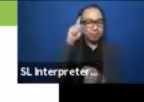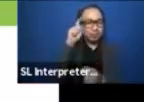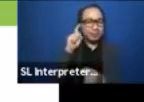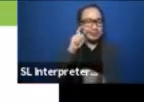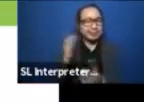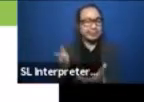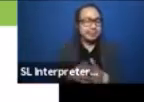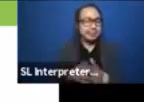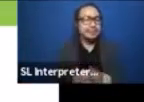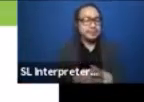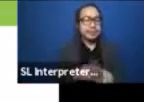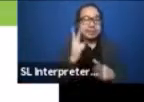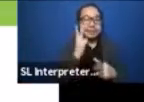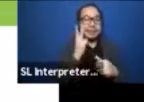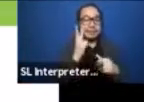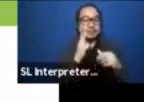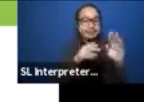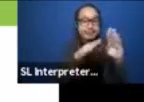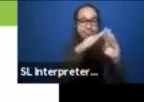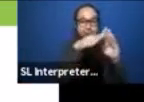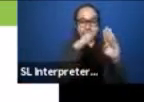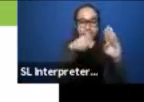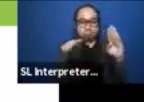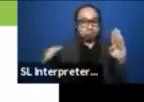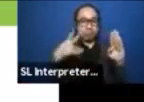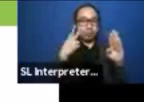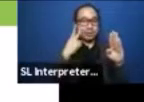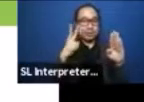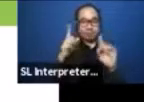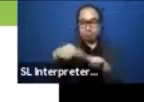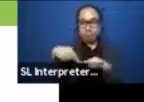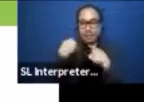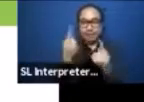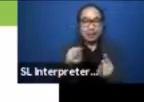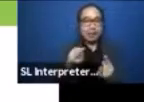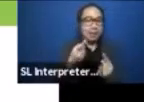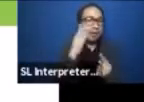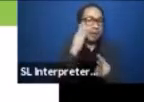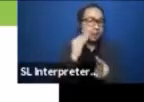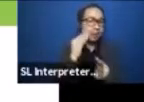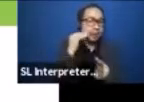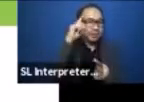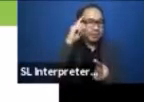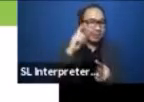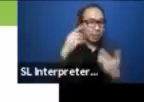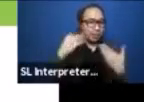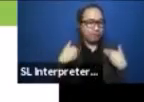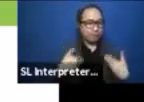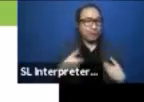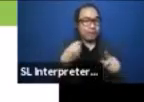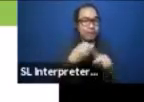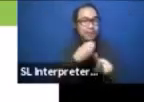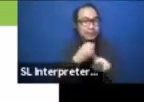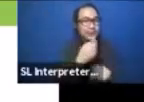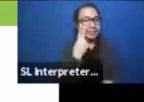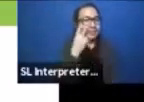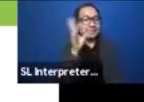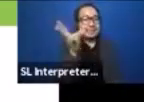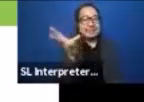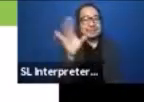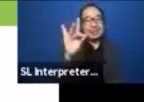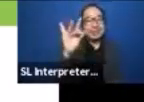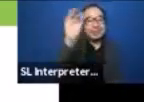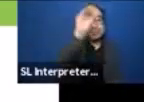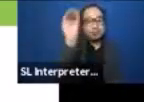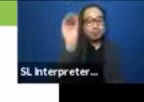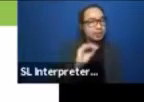So there's a lifetime experience of sexual and physical violence. So if you look at any kind of violence, around 78% of women say that they have experienced